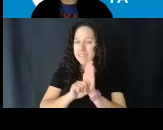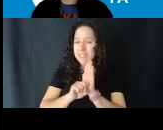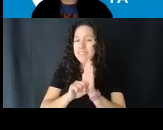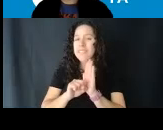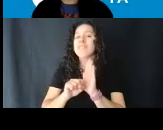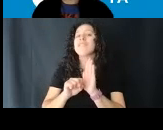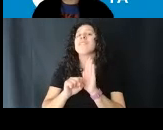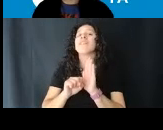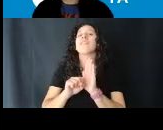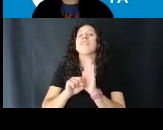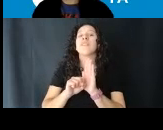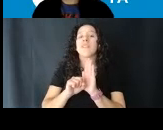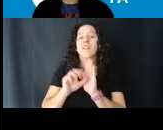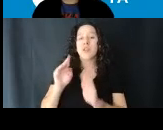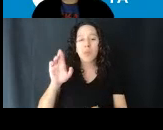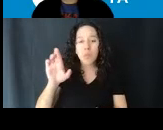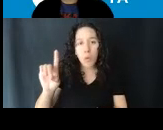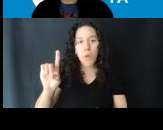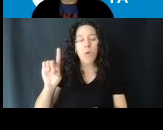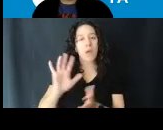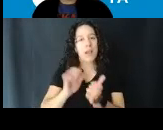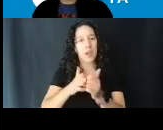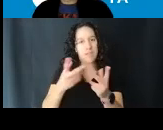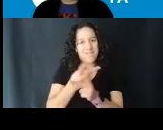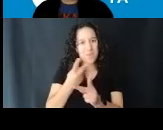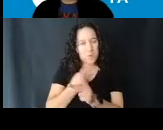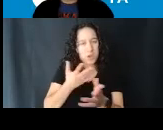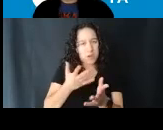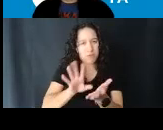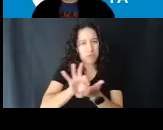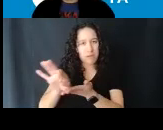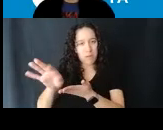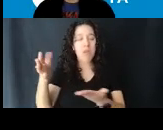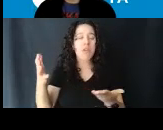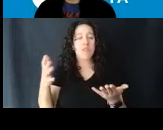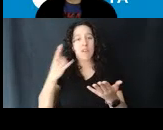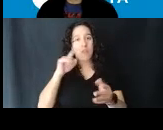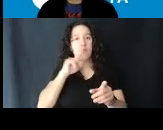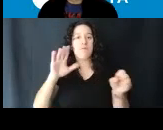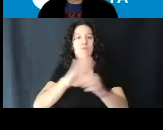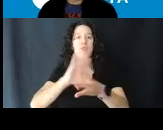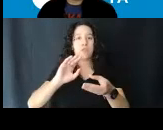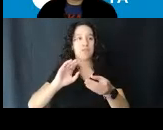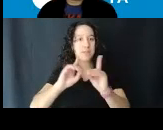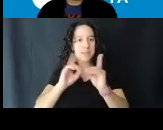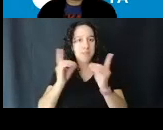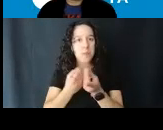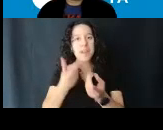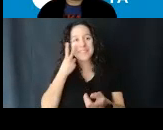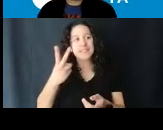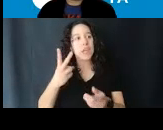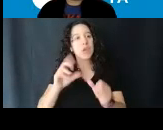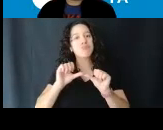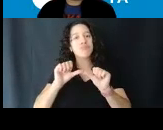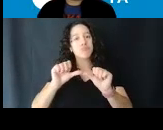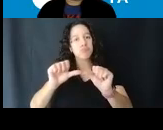board tracking kind of mechanism that they have as a department, just because that seems to be the most consistent. But I